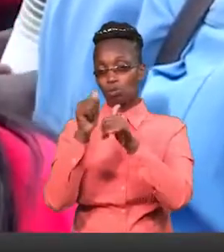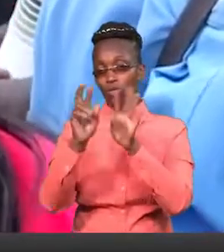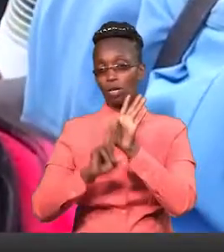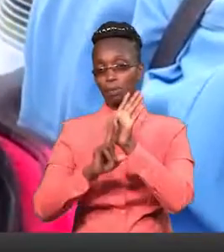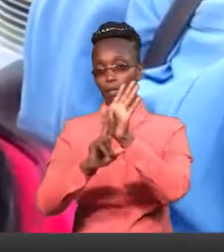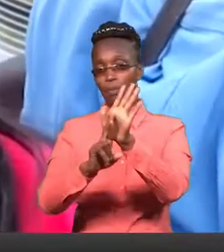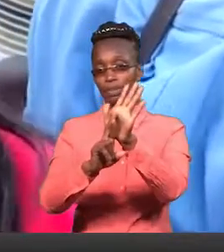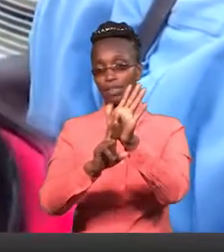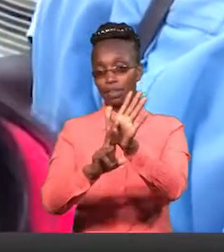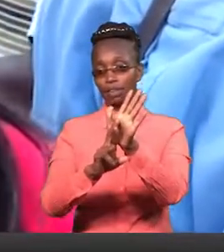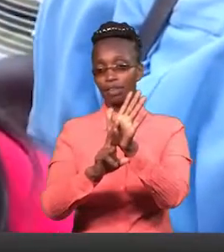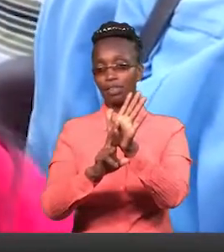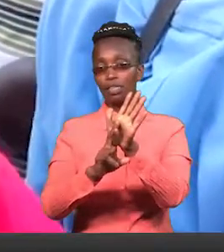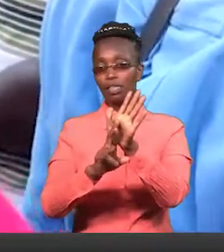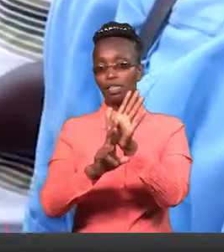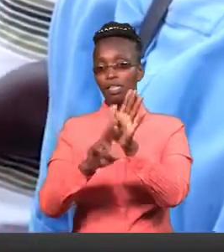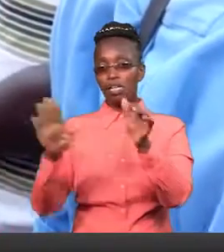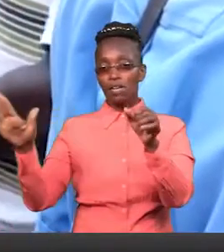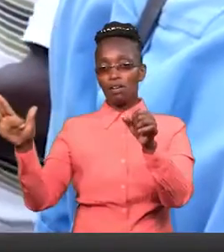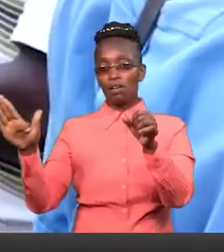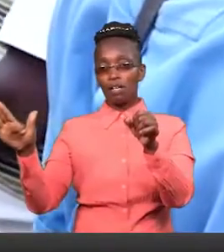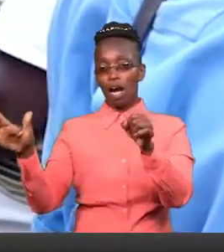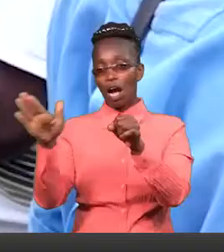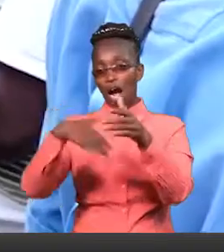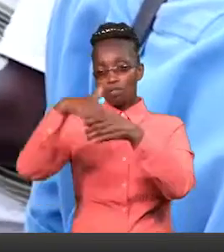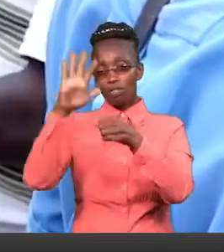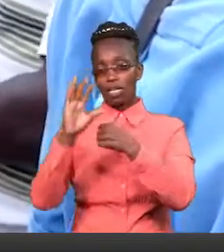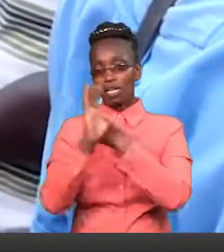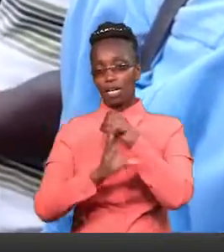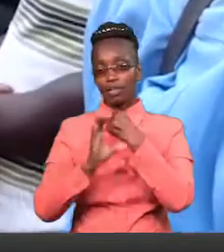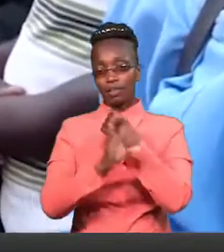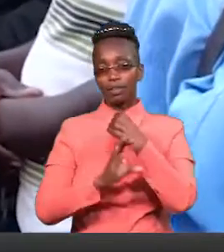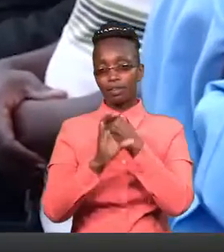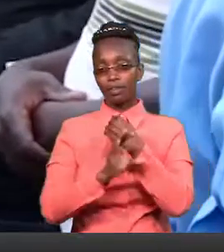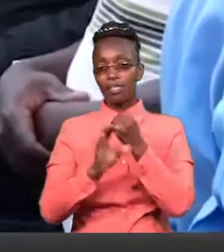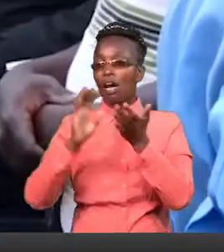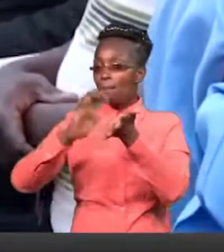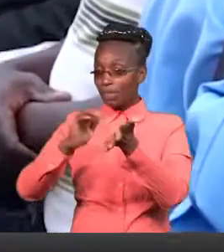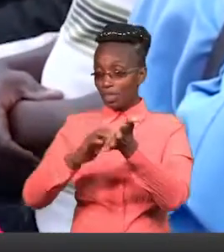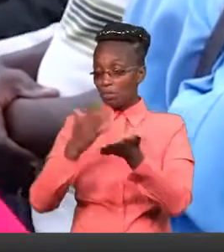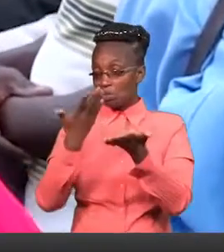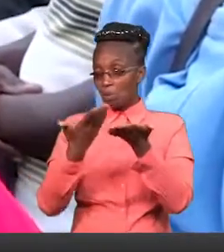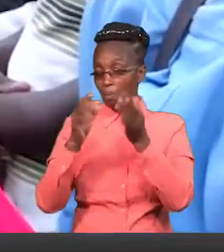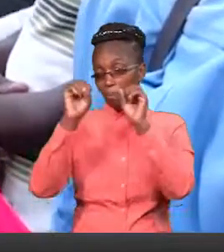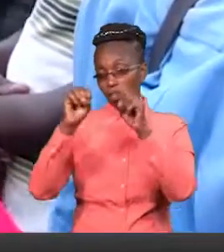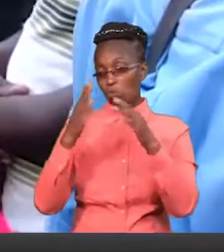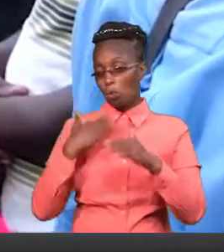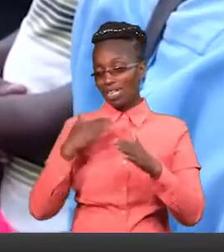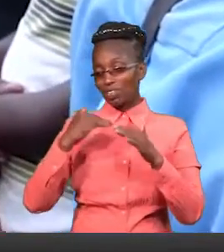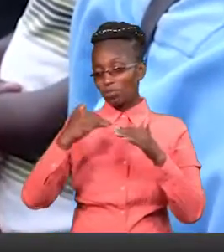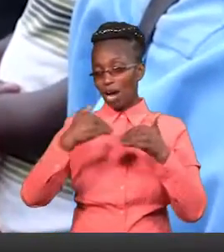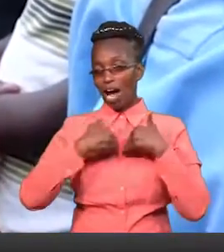especially Machakos County, they would want to come up with their own team also, like the way you have other national teams